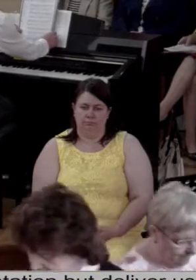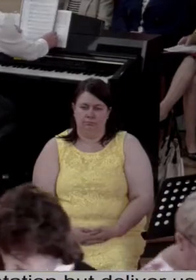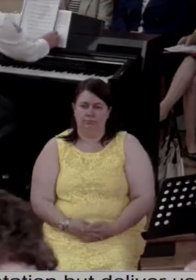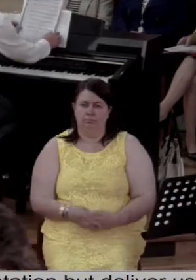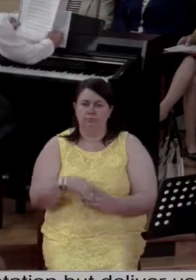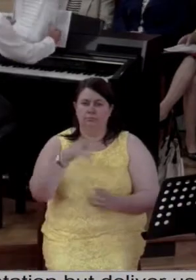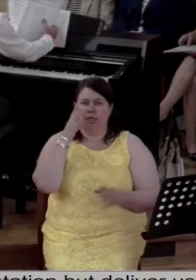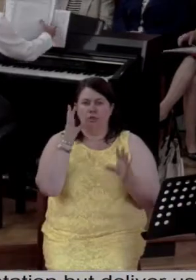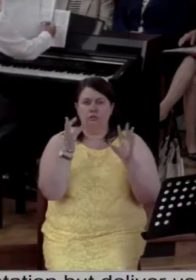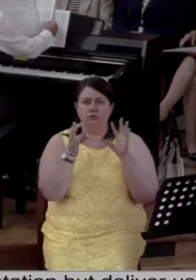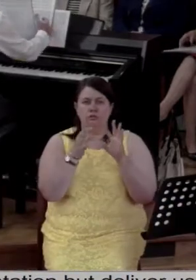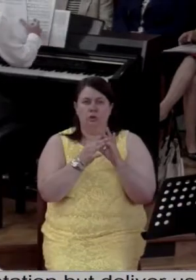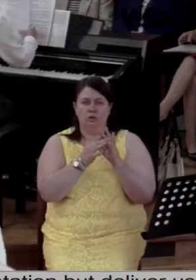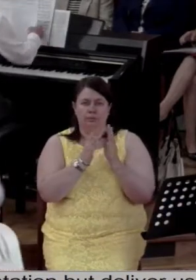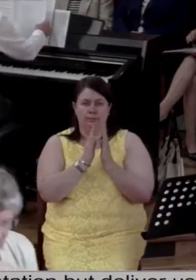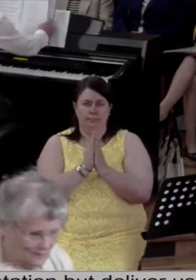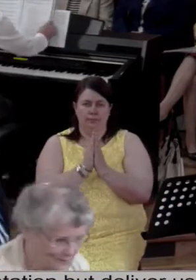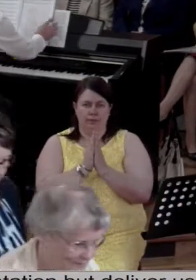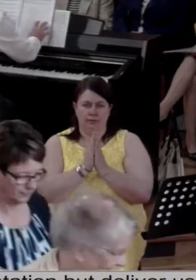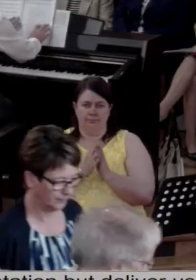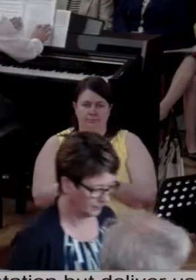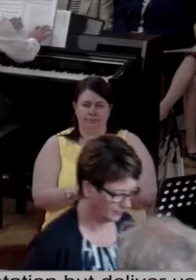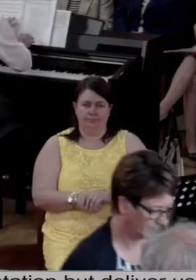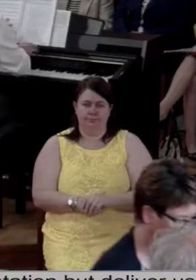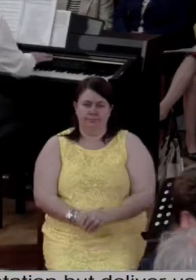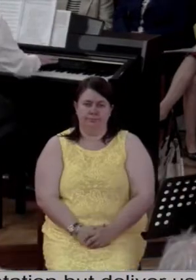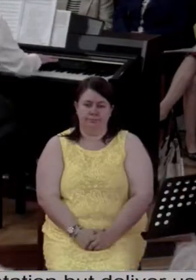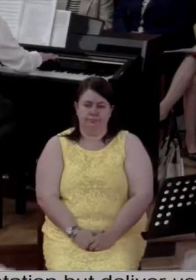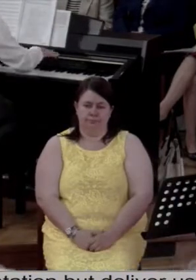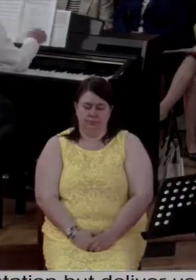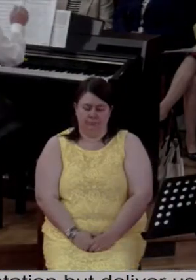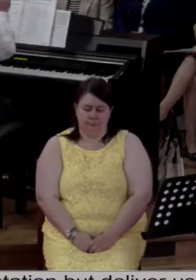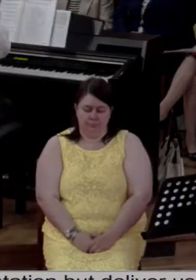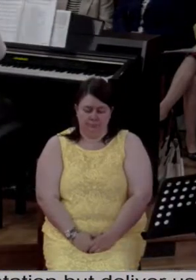And let's join our hearts together in prayer. Let us pray.